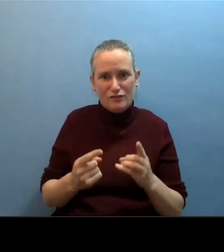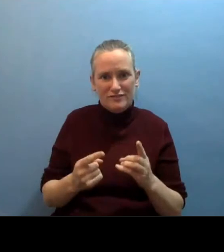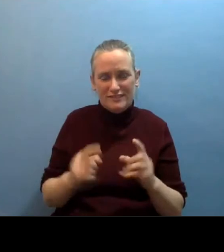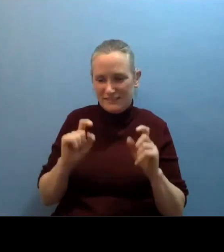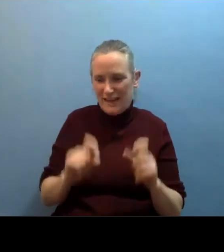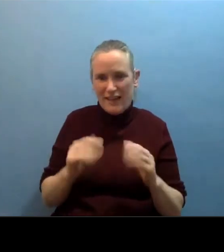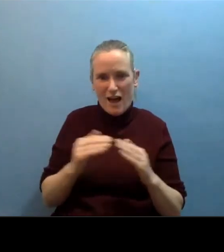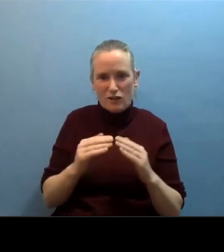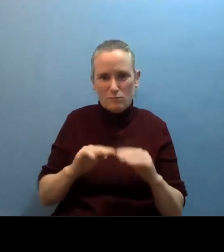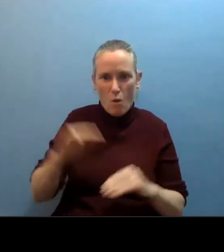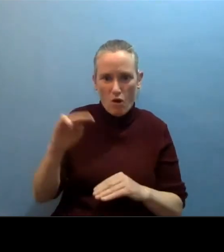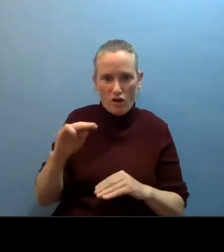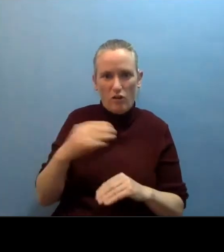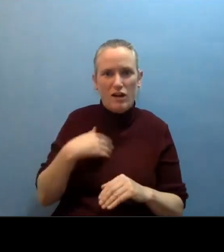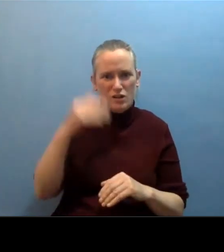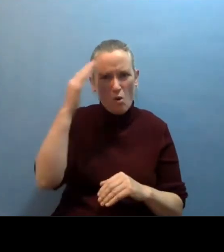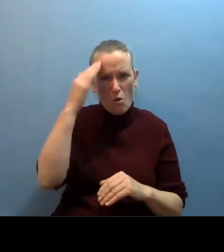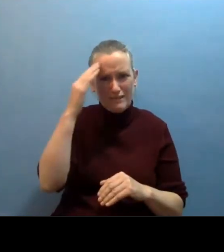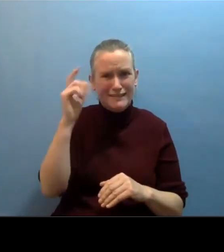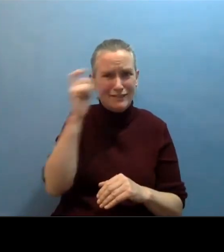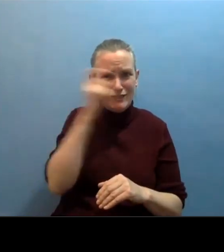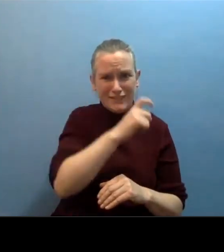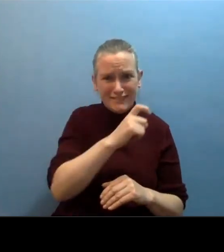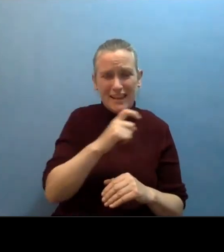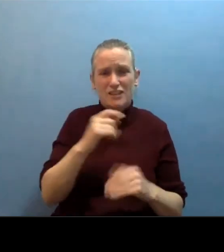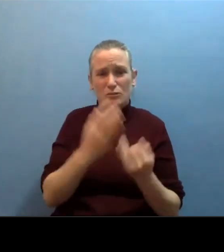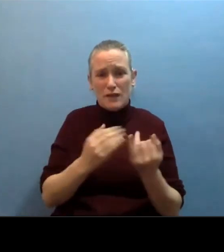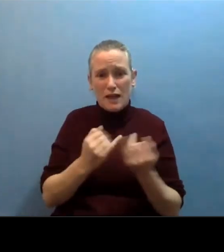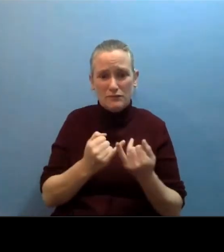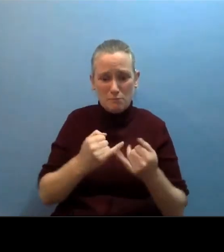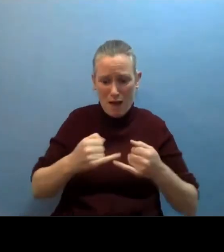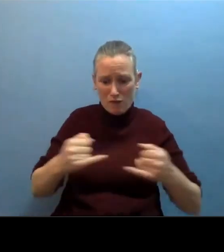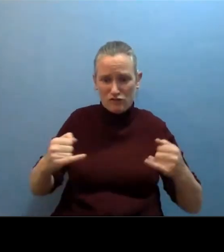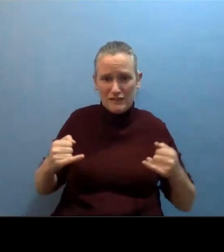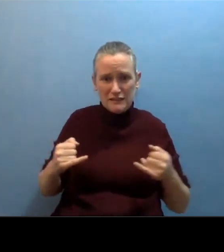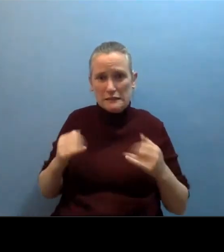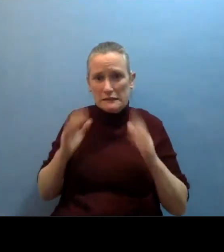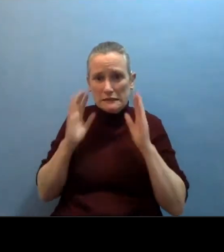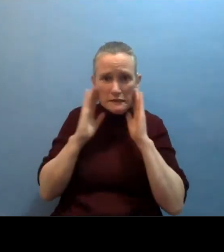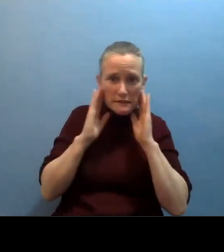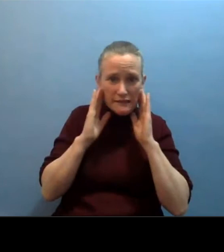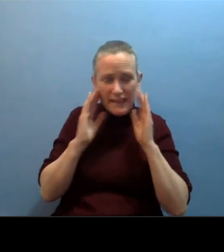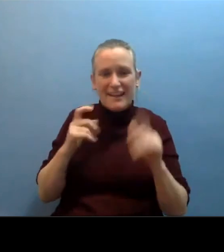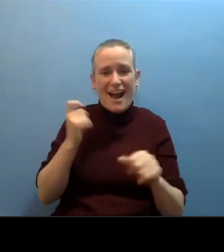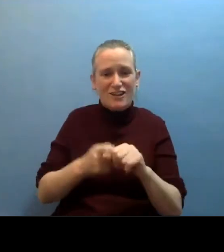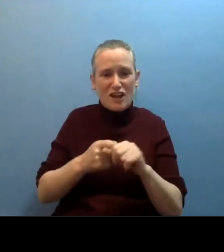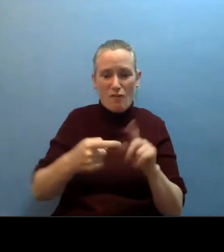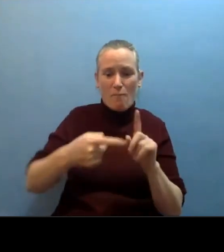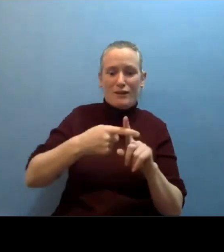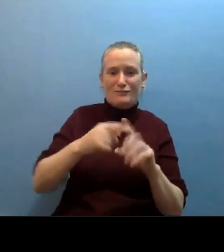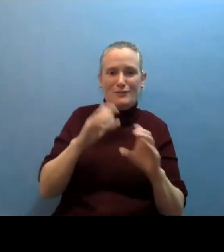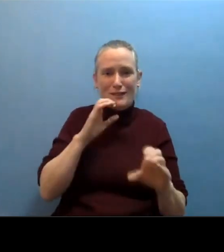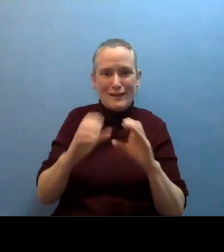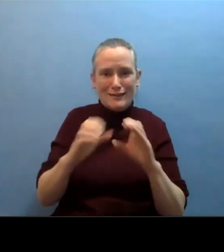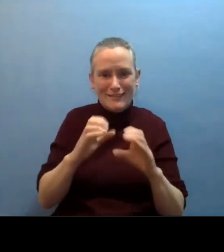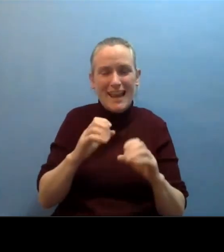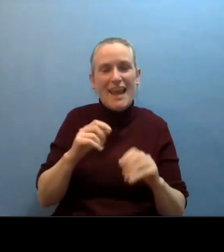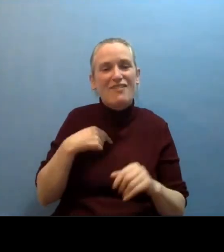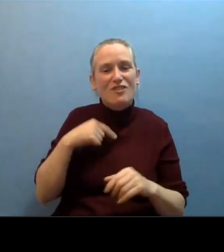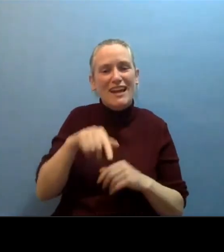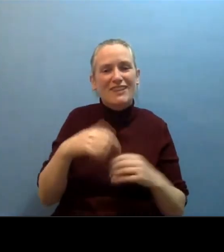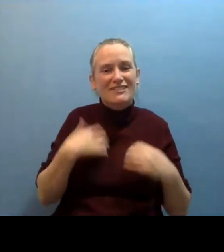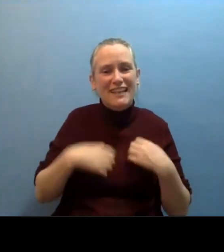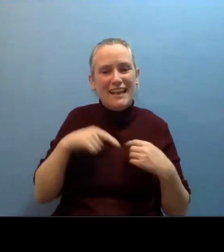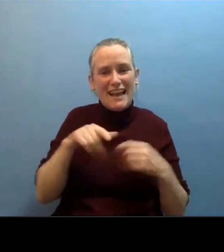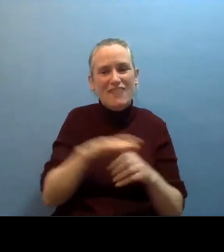and boundaries can get pushed, and it gets harder to maintain those kind of positive communications. So if that's an area that interests you, please do sign up